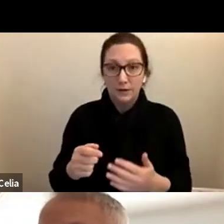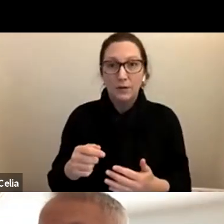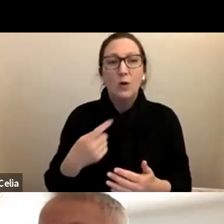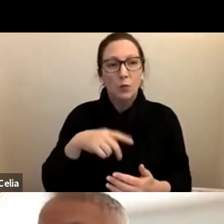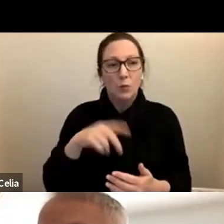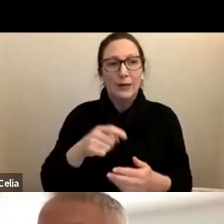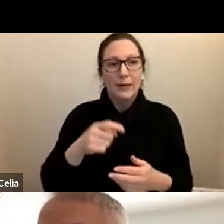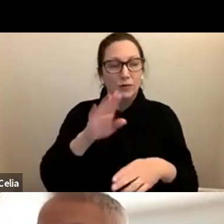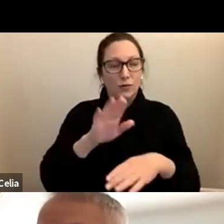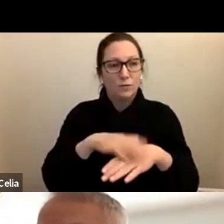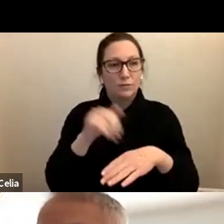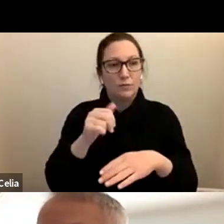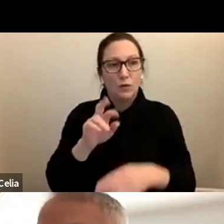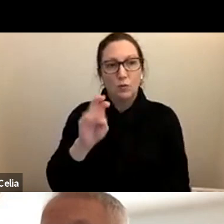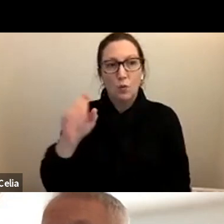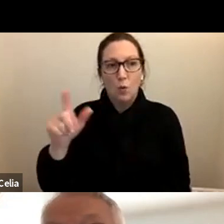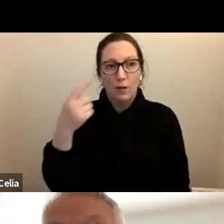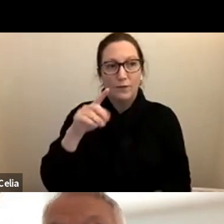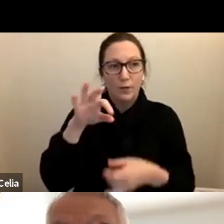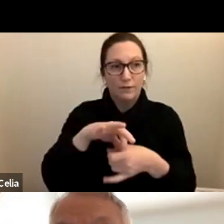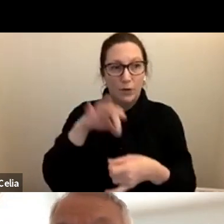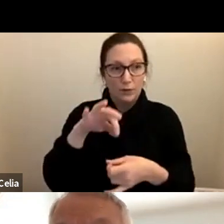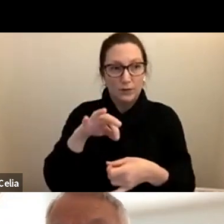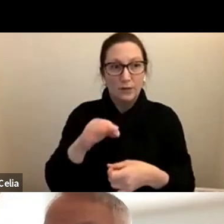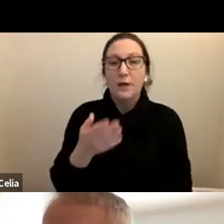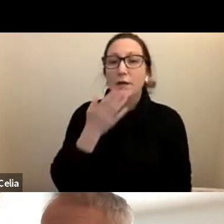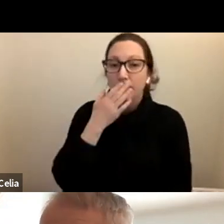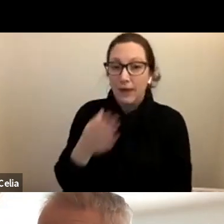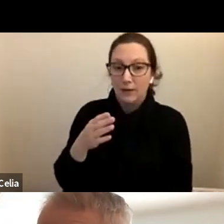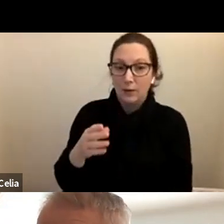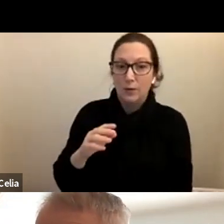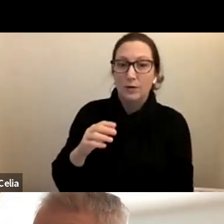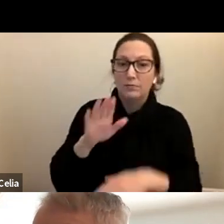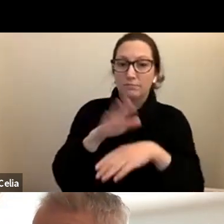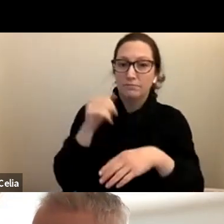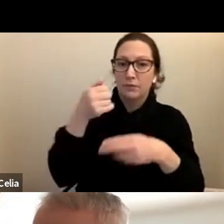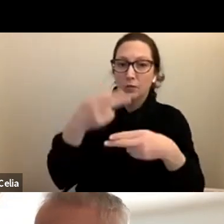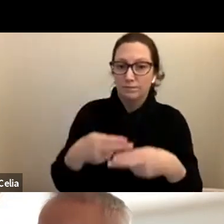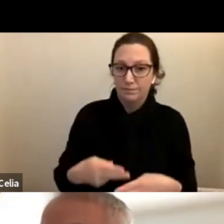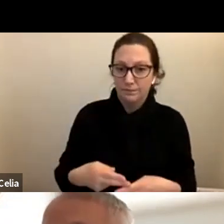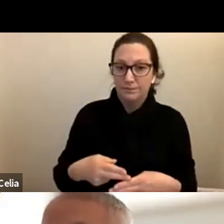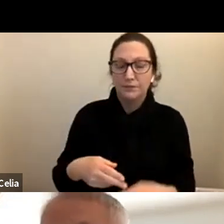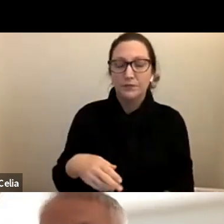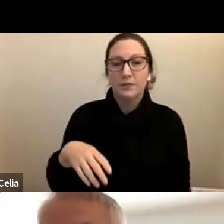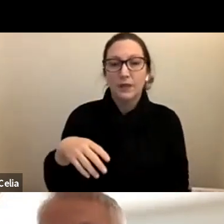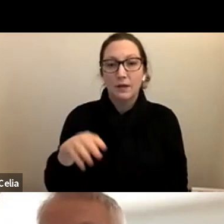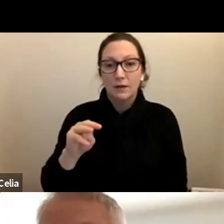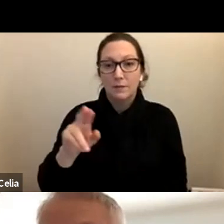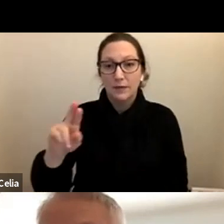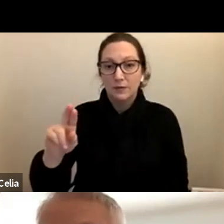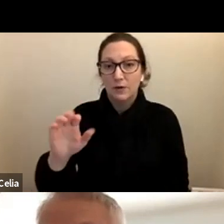call the roll to take this vote. Thank you. Ms. Parvek, will you call the roll, please? Yes, absolutely. Mr.